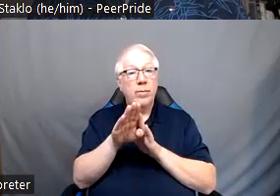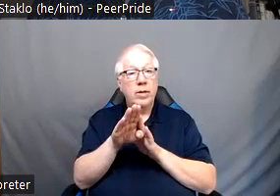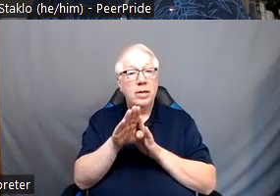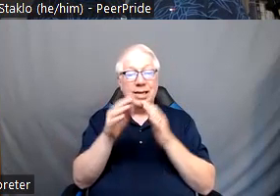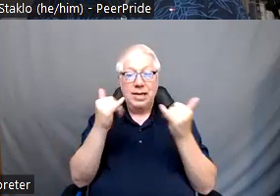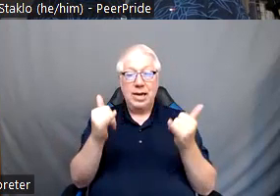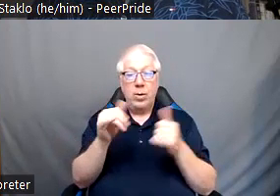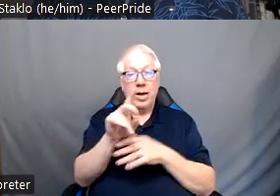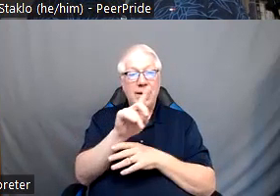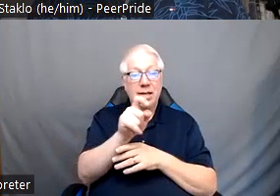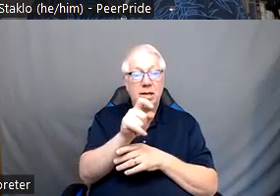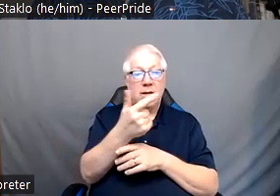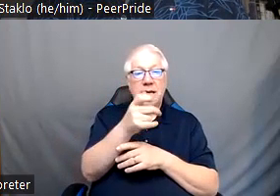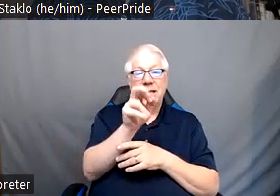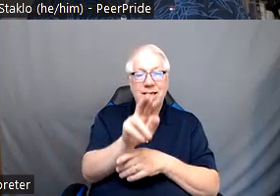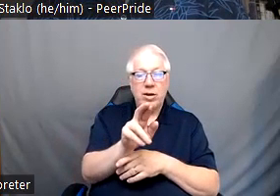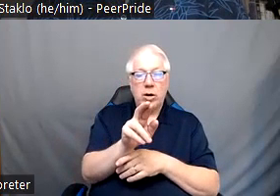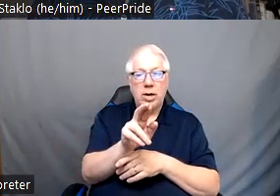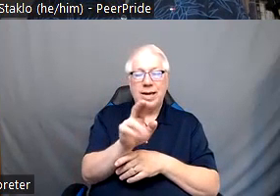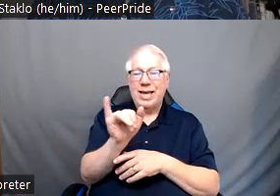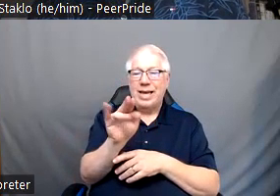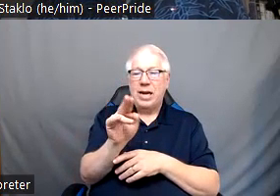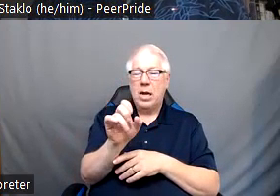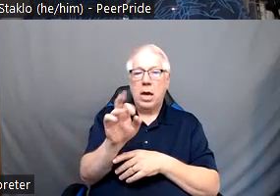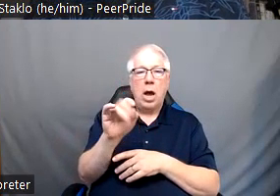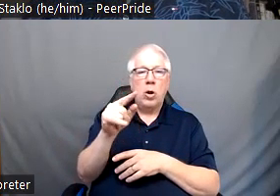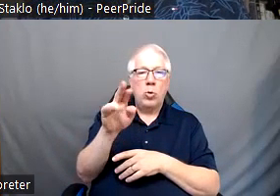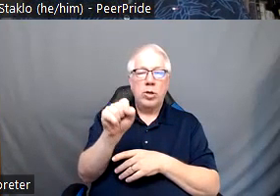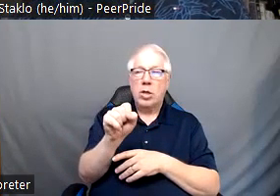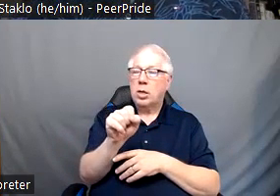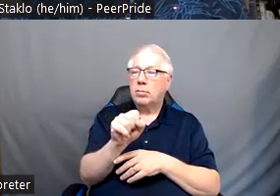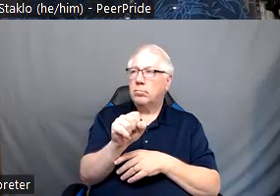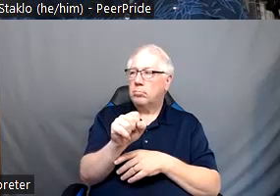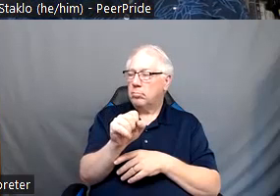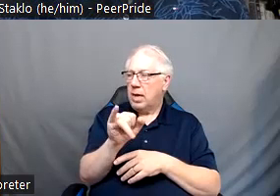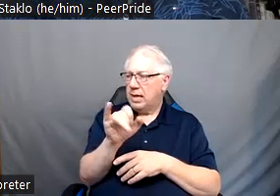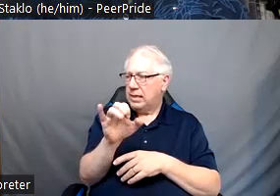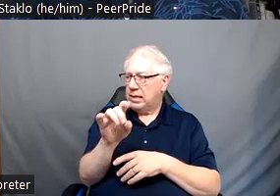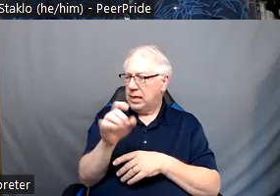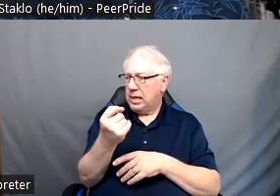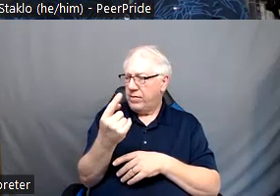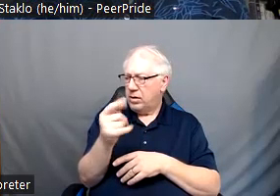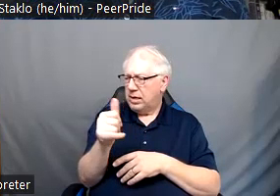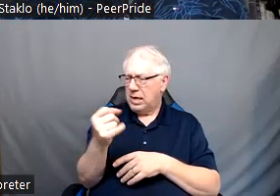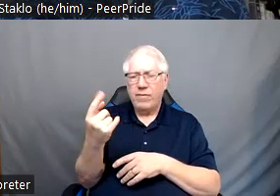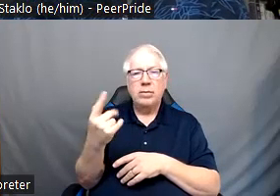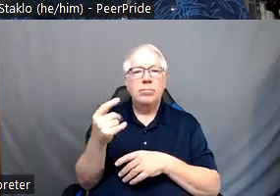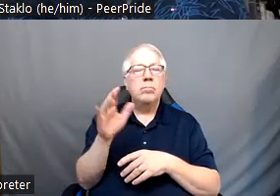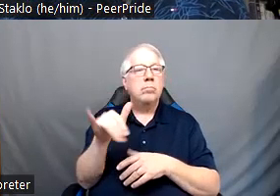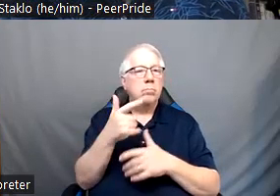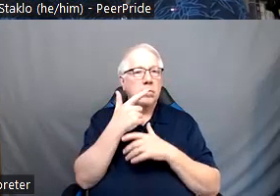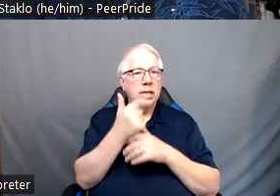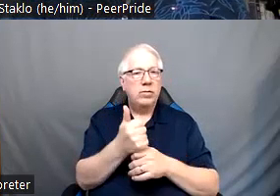now the diagnosis of gender incongruence, and I believe ICD-11 or ICD-10, I forget which number we're on now. But that is